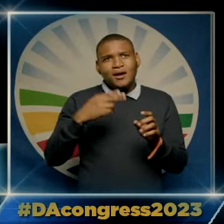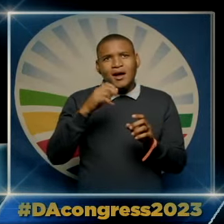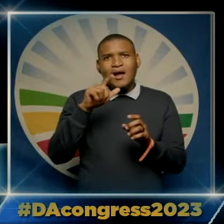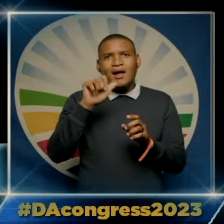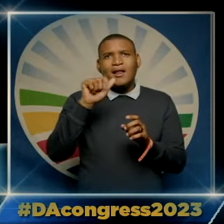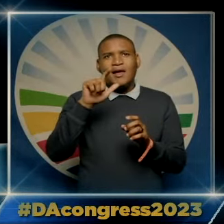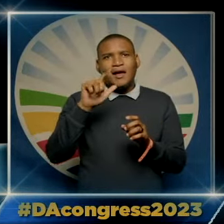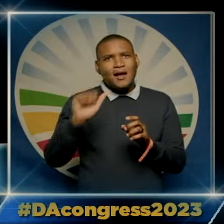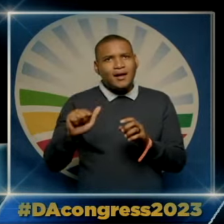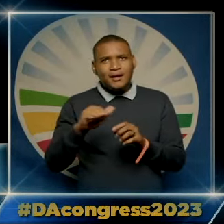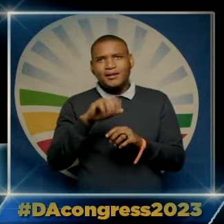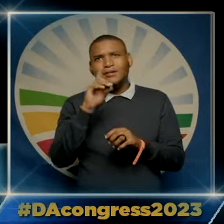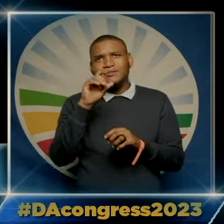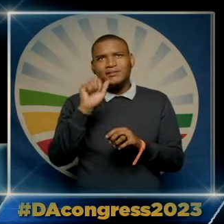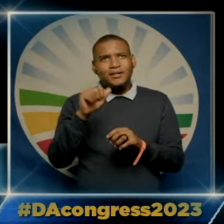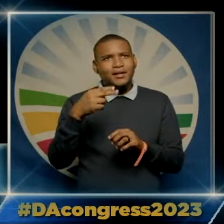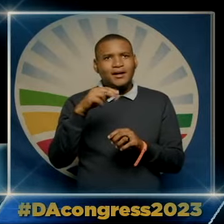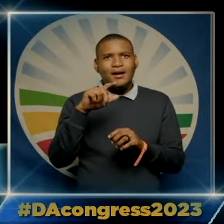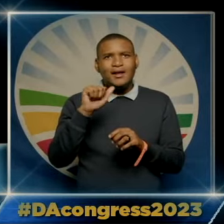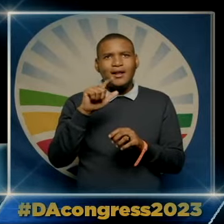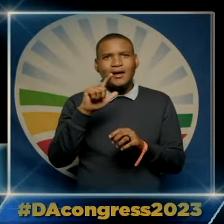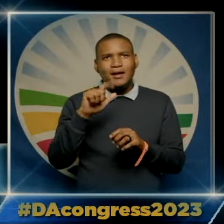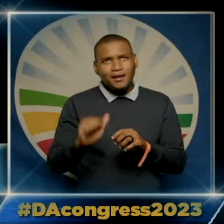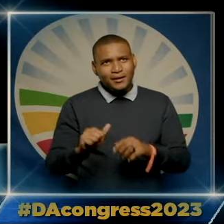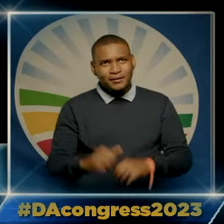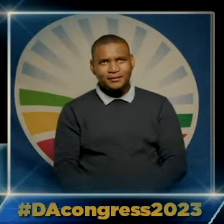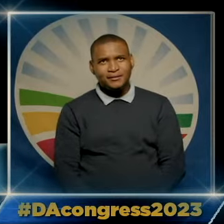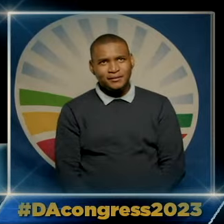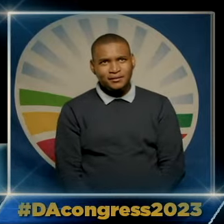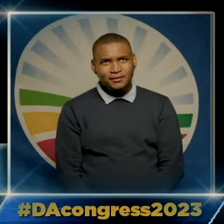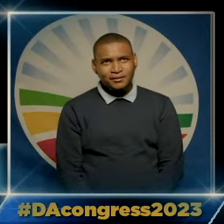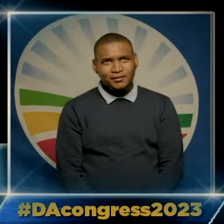DA, hala la.